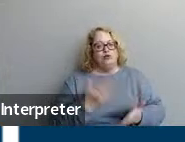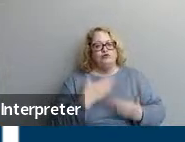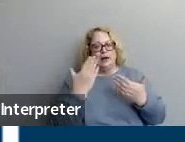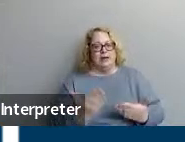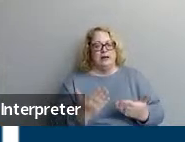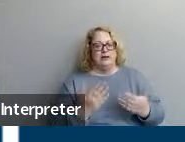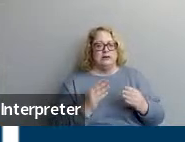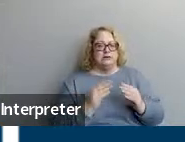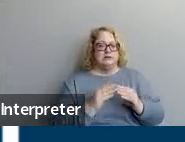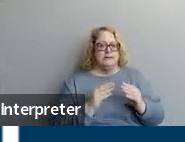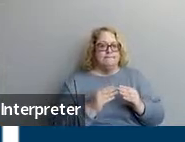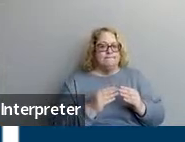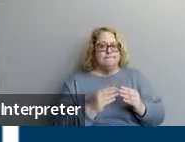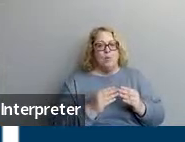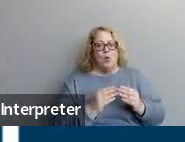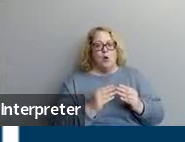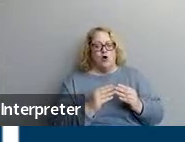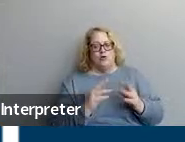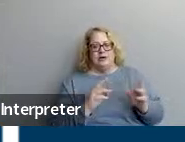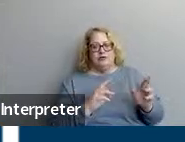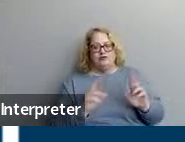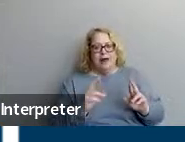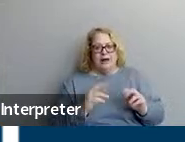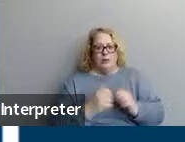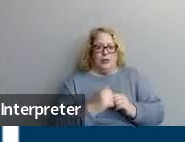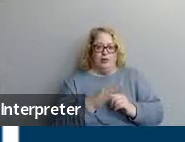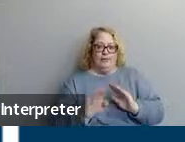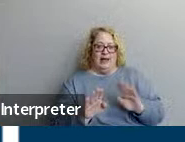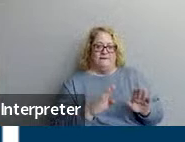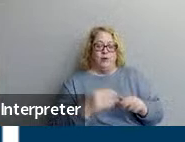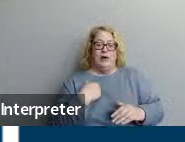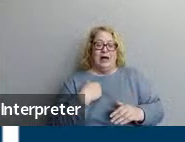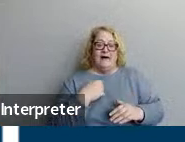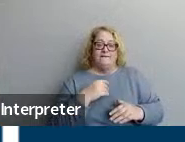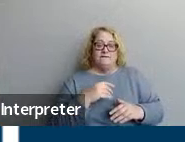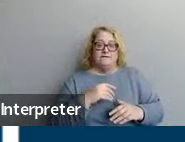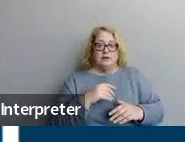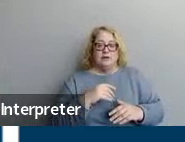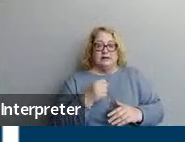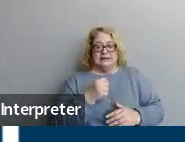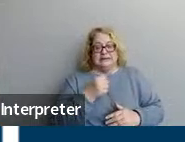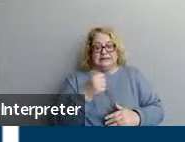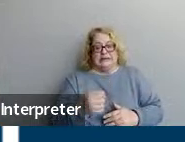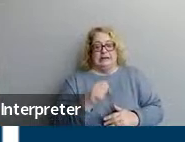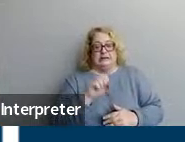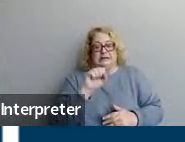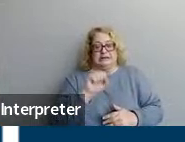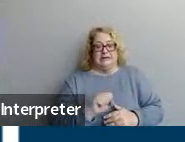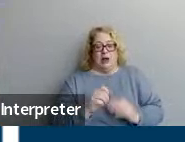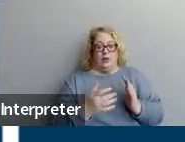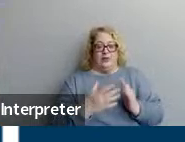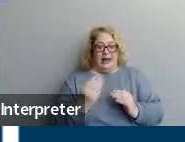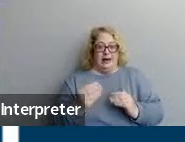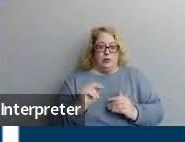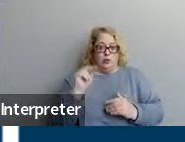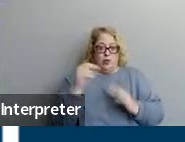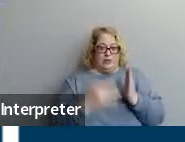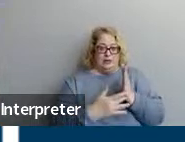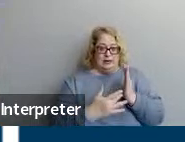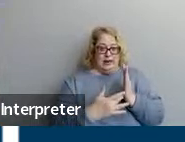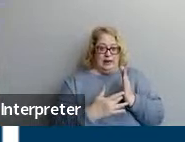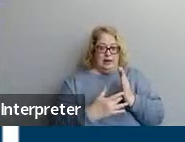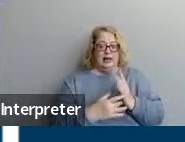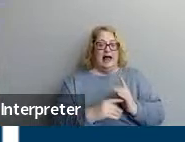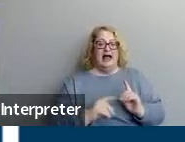some more work around behavior. We do have sites at South Tech and North Tech, and those sites go out